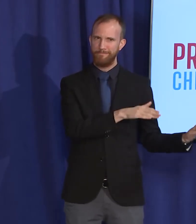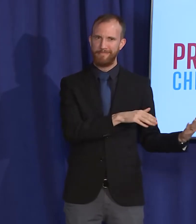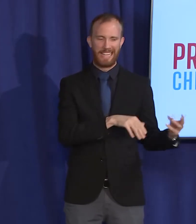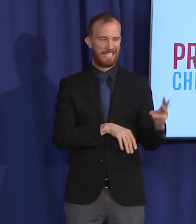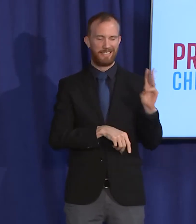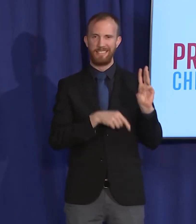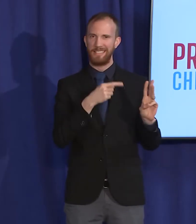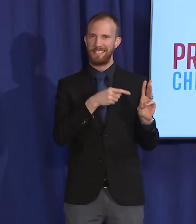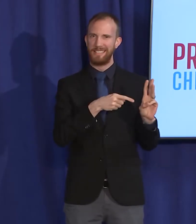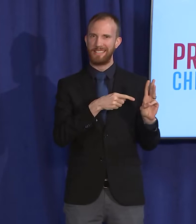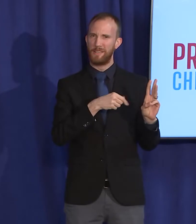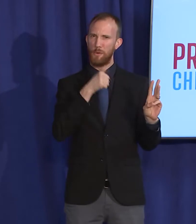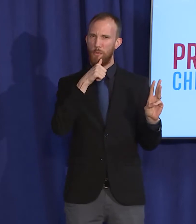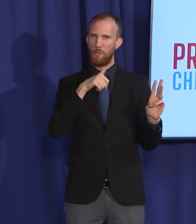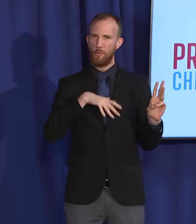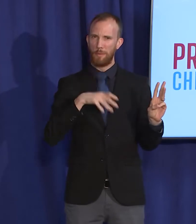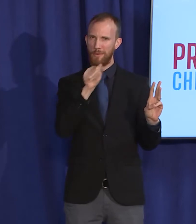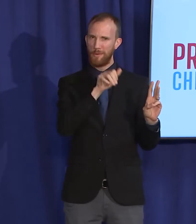whom were women of Asian descent.